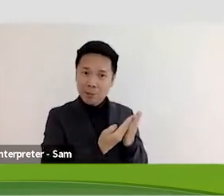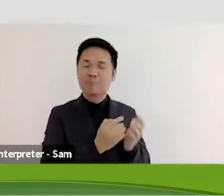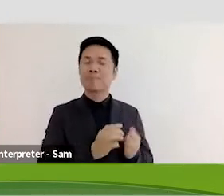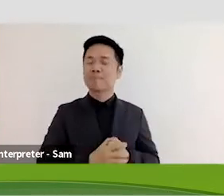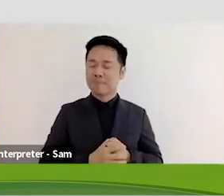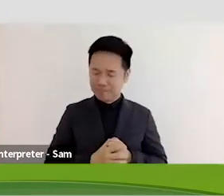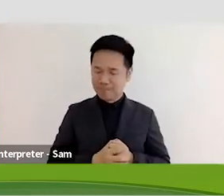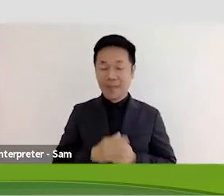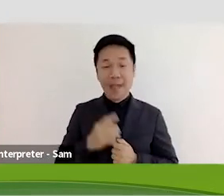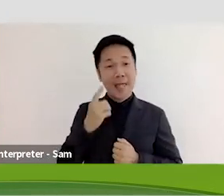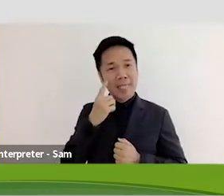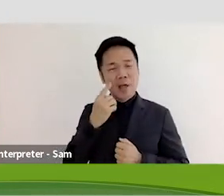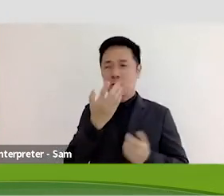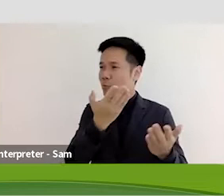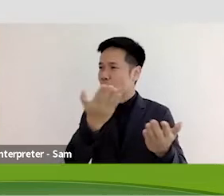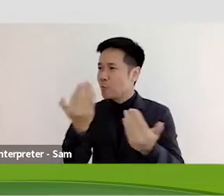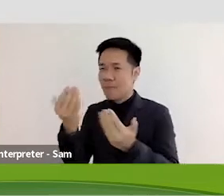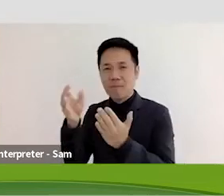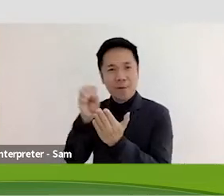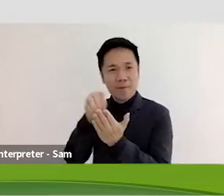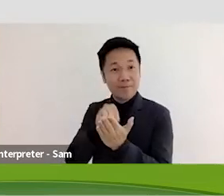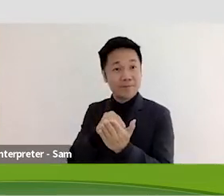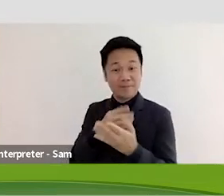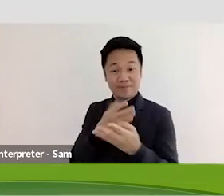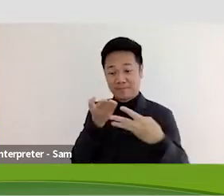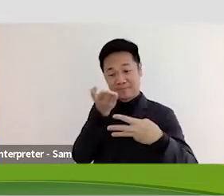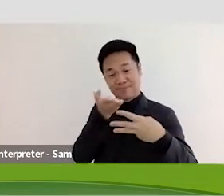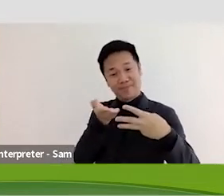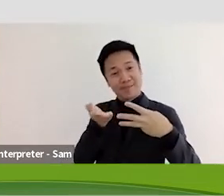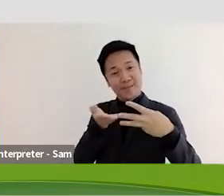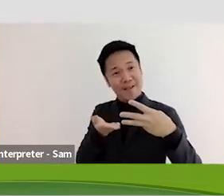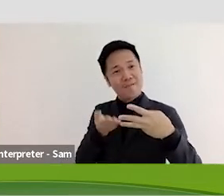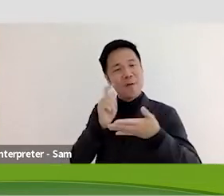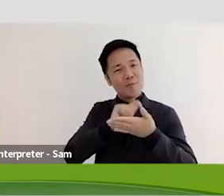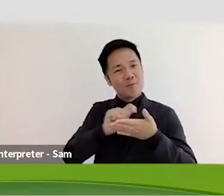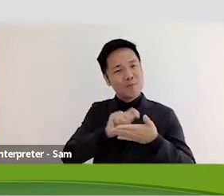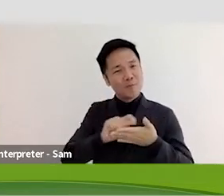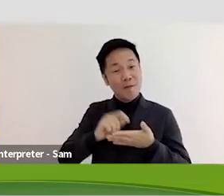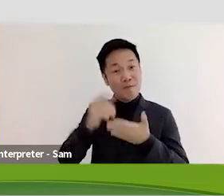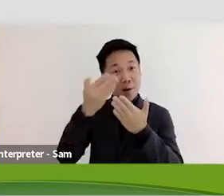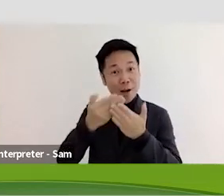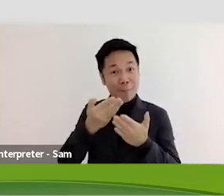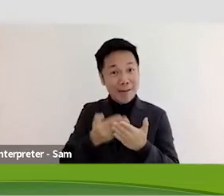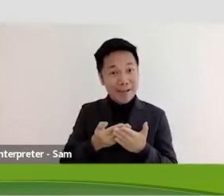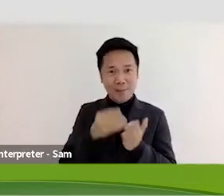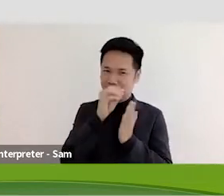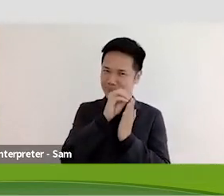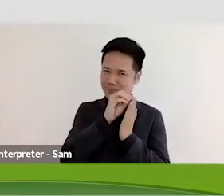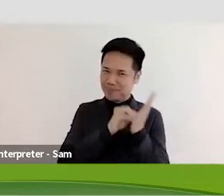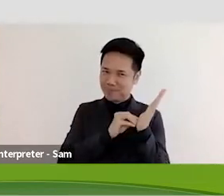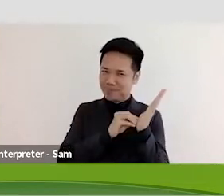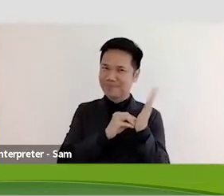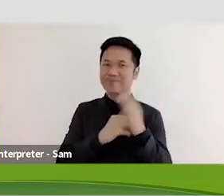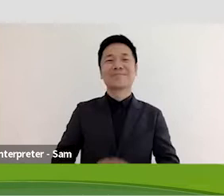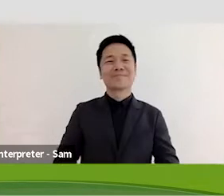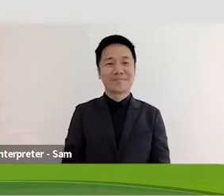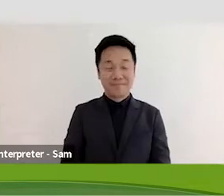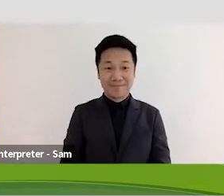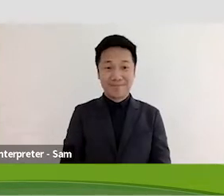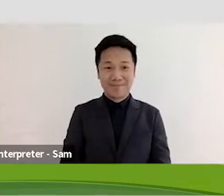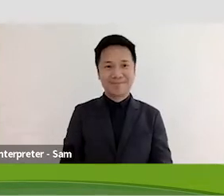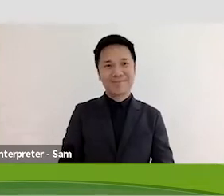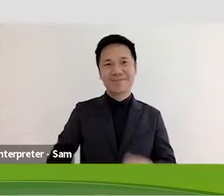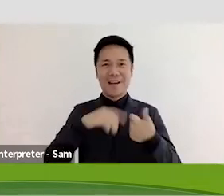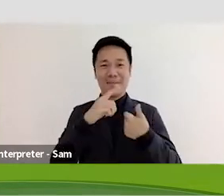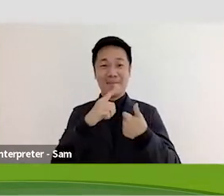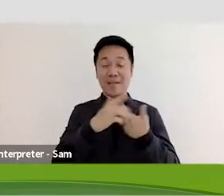hear contributions made in plenary to those recommendations. I would first of all like to extend a big thank you to